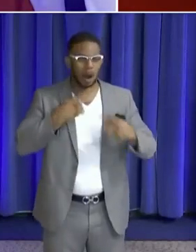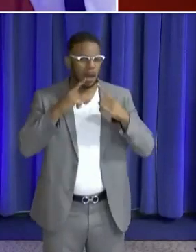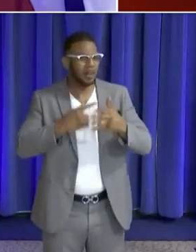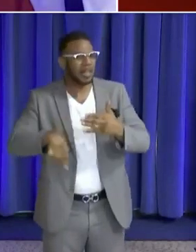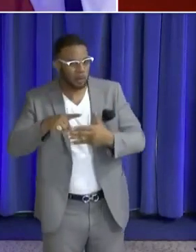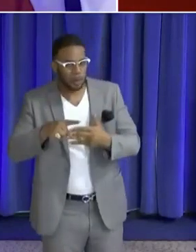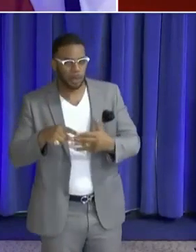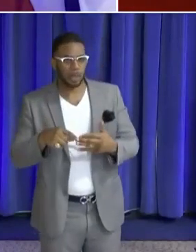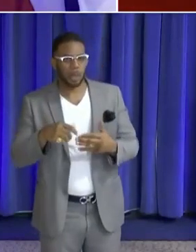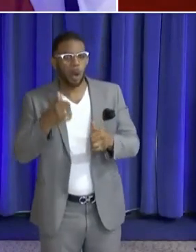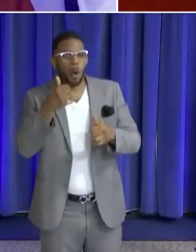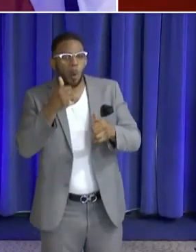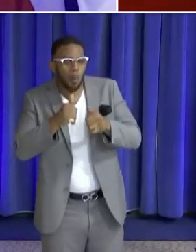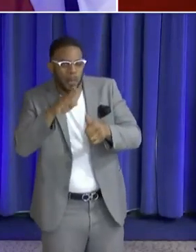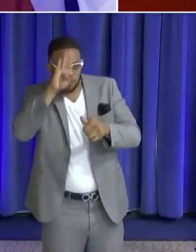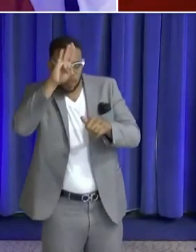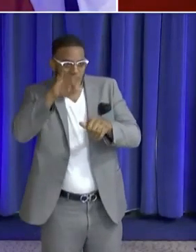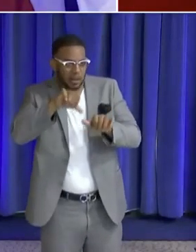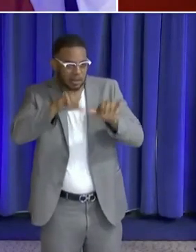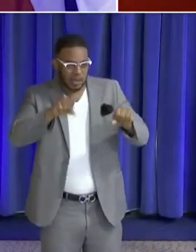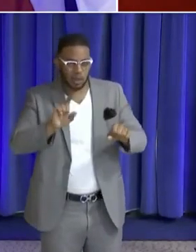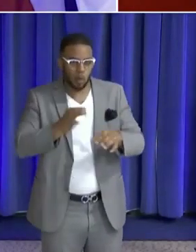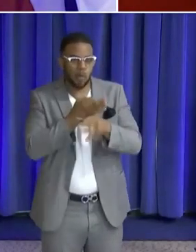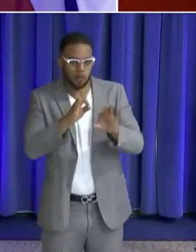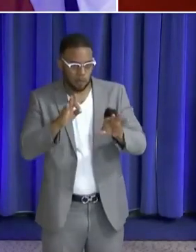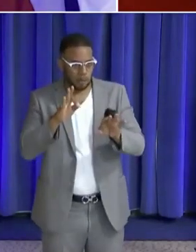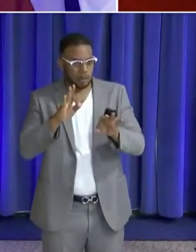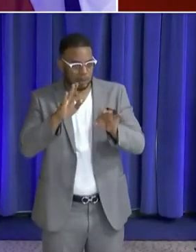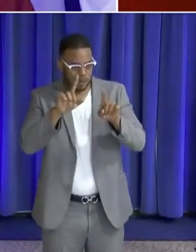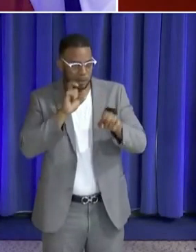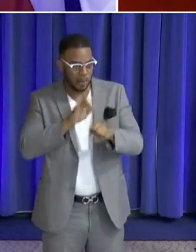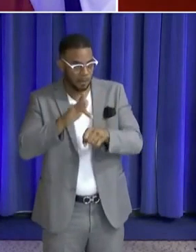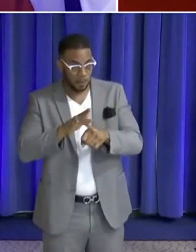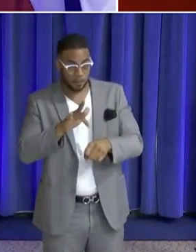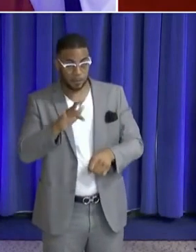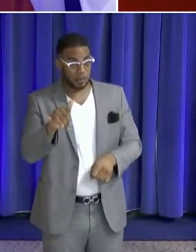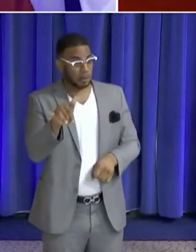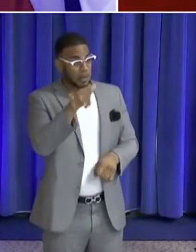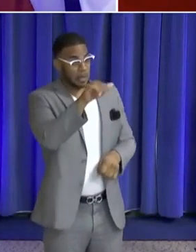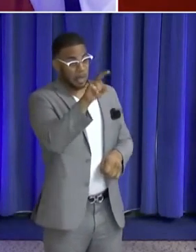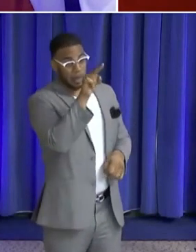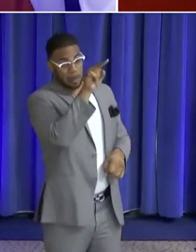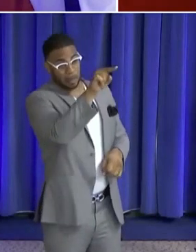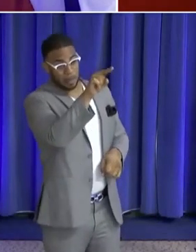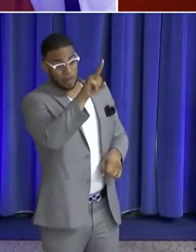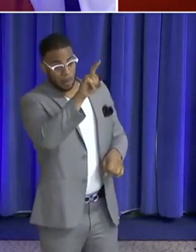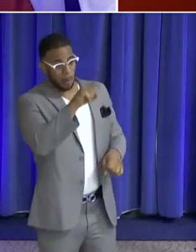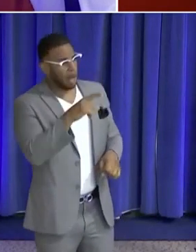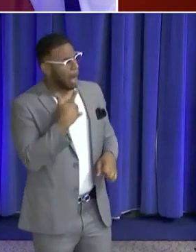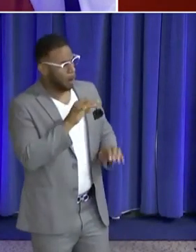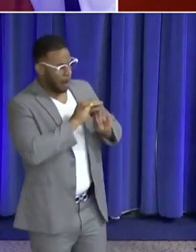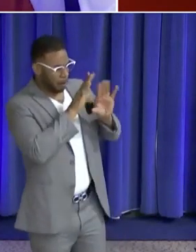week the fire stations where free COVID testing will be available. Yes. I wanted to try to